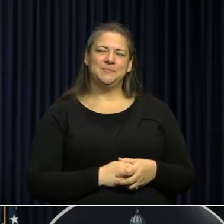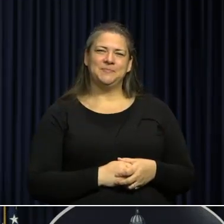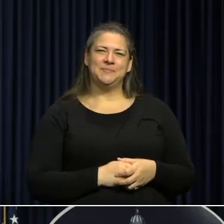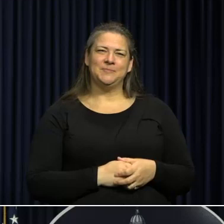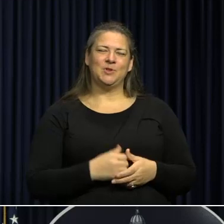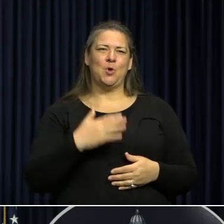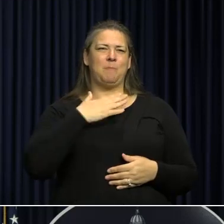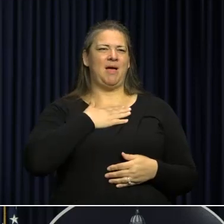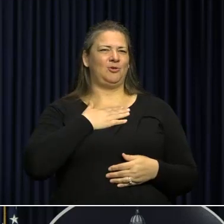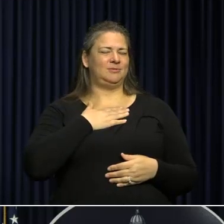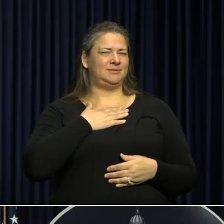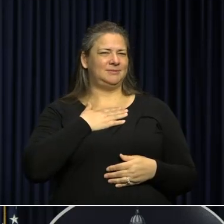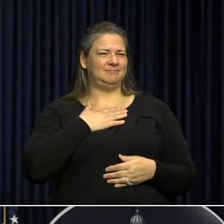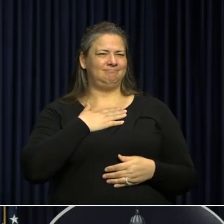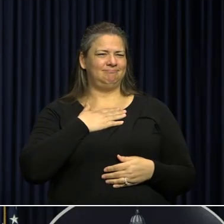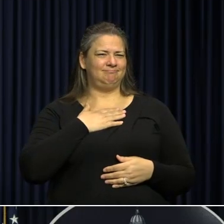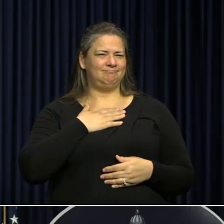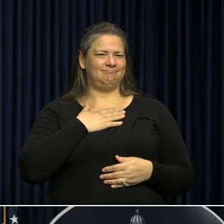Oh my goodness.